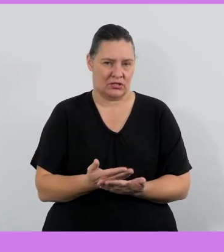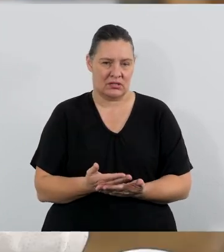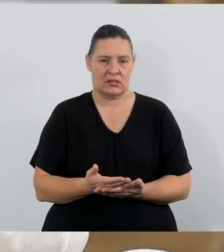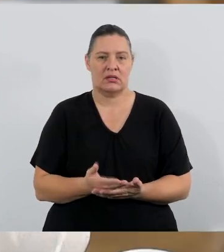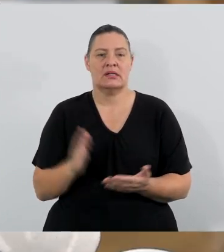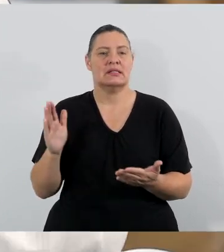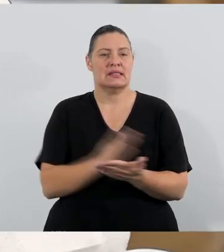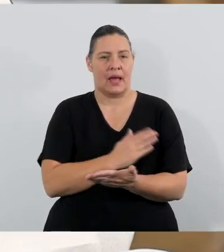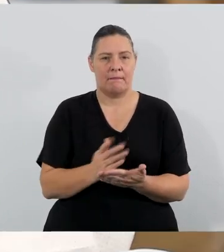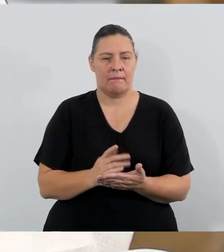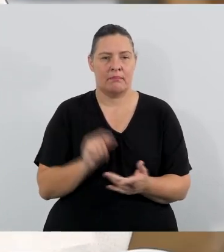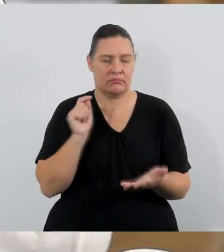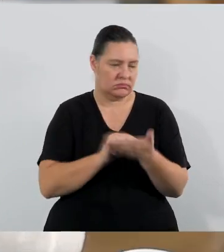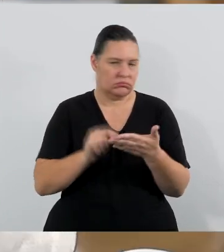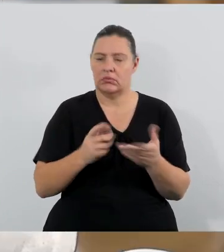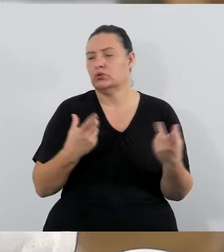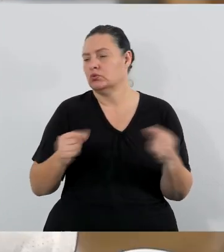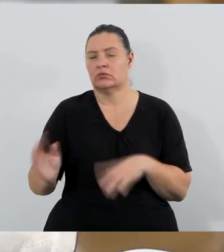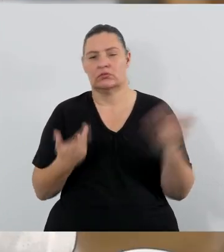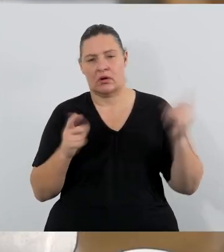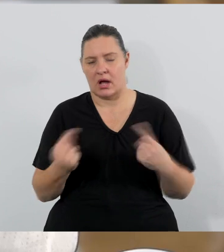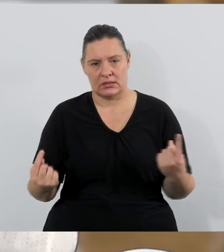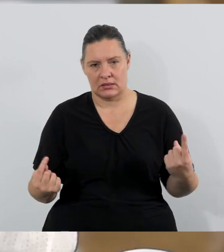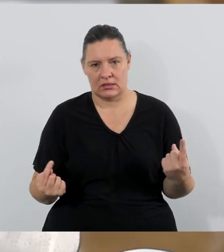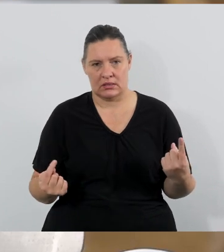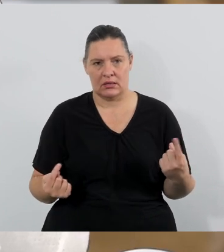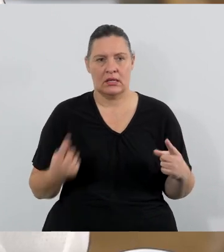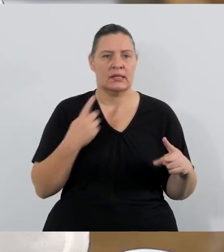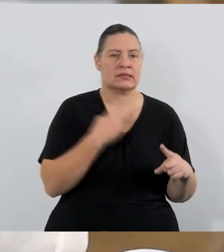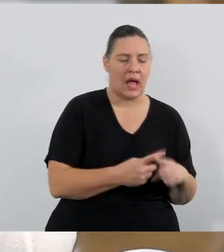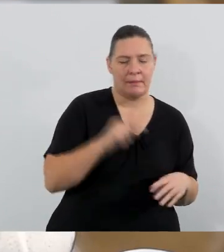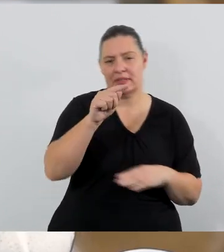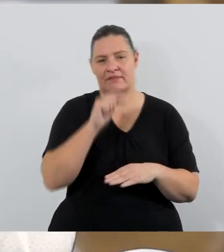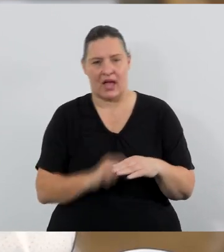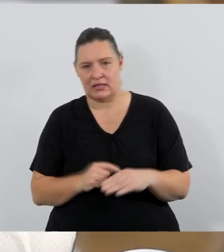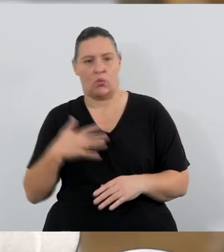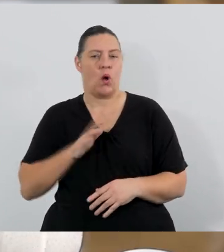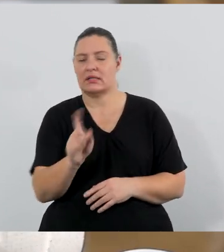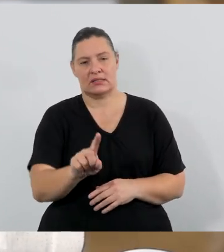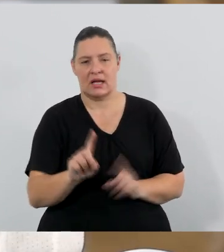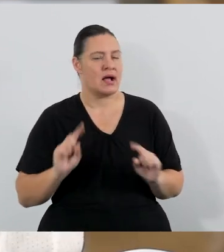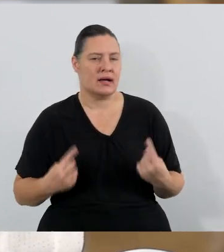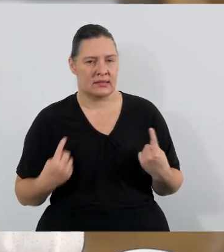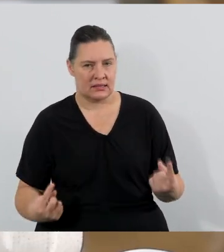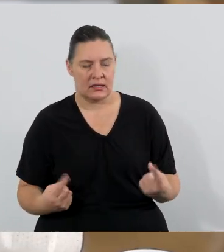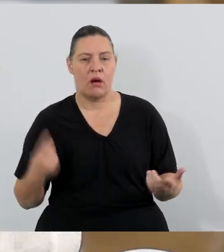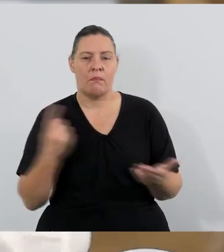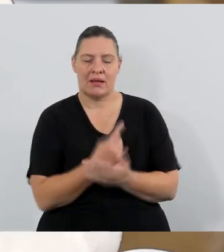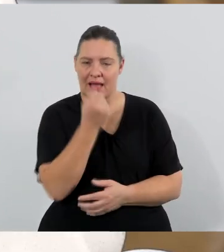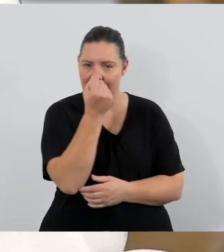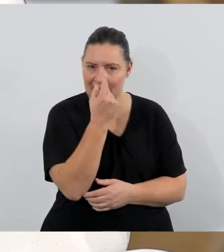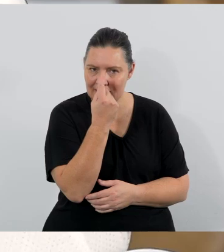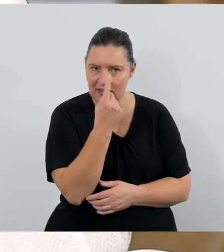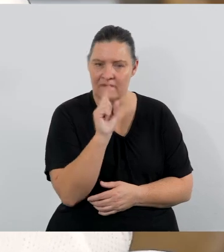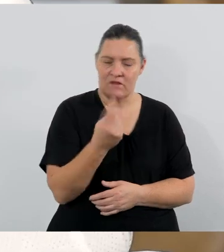sums, you can't just plug and play. So what do I mean by that? You can't multiply, divide the way you want. Make sure you